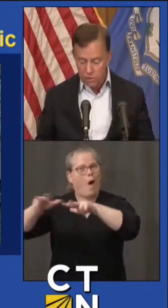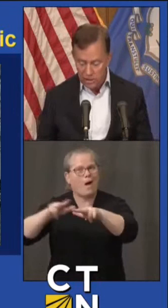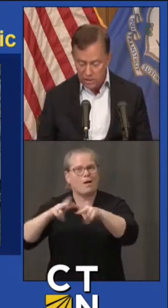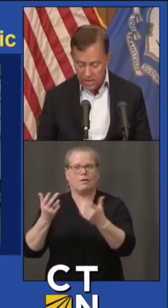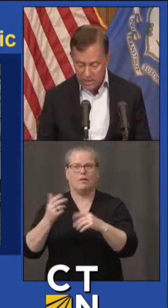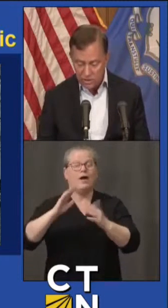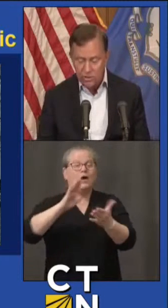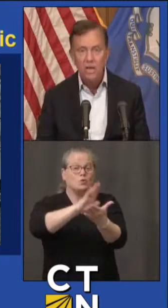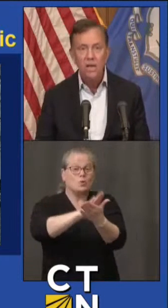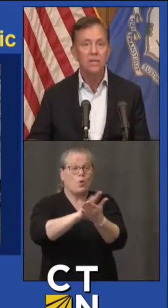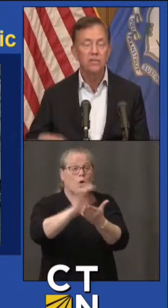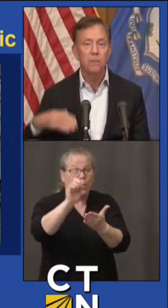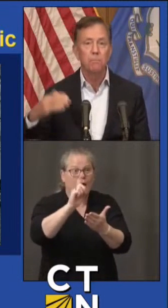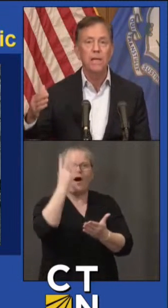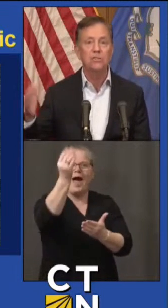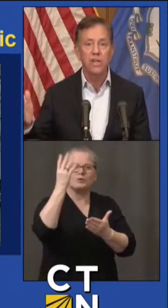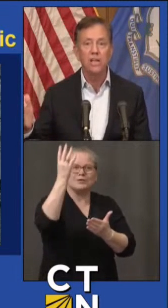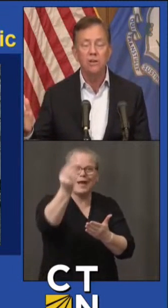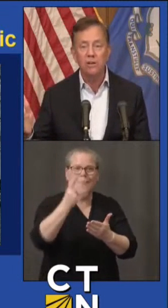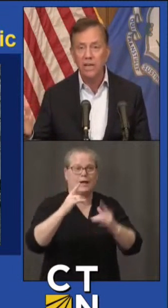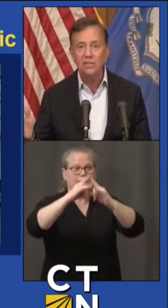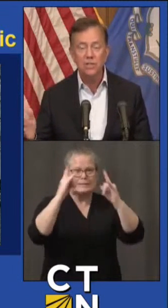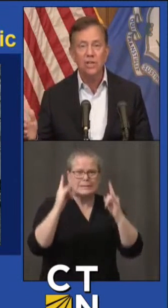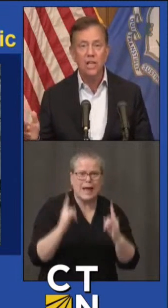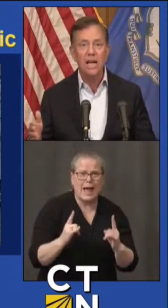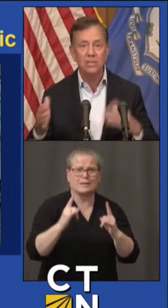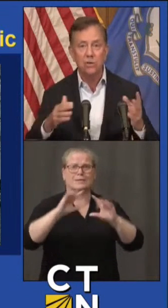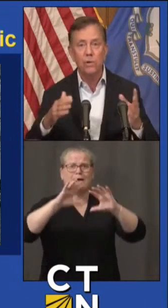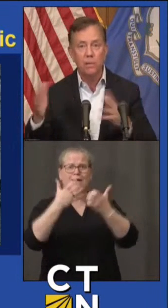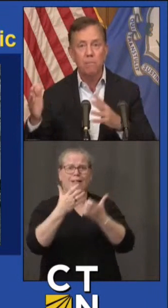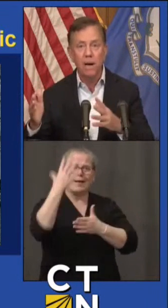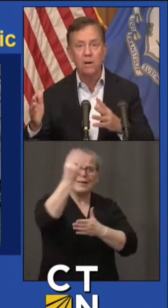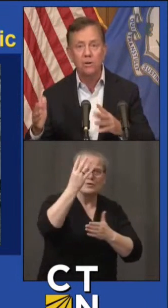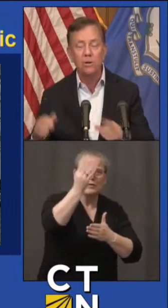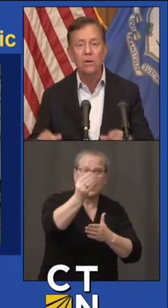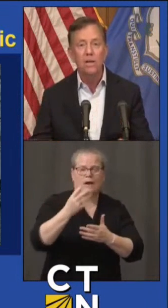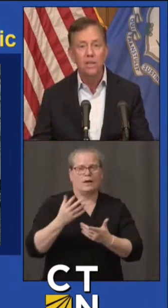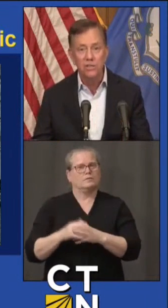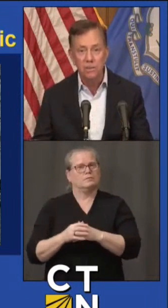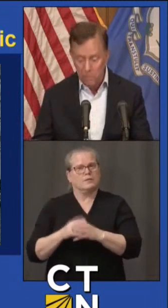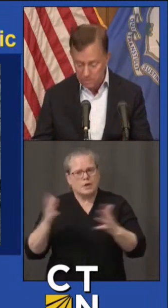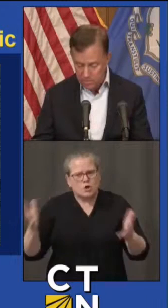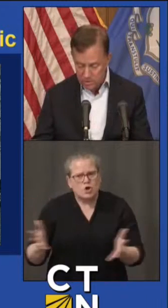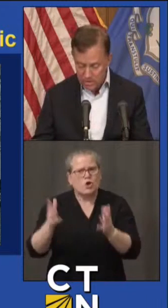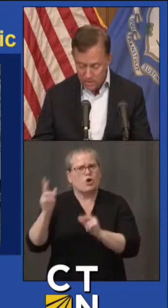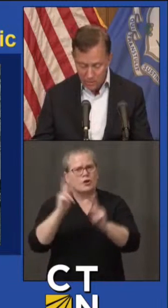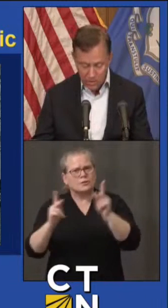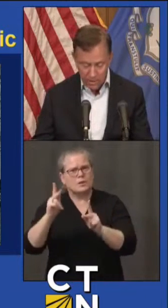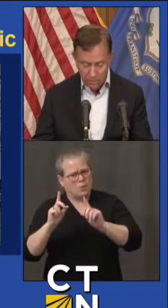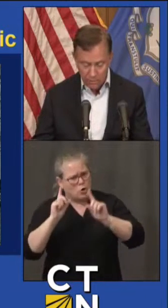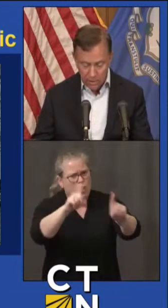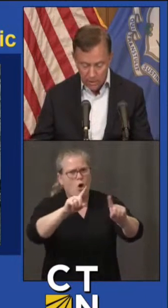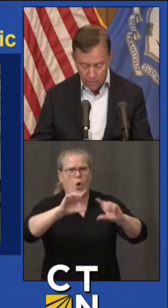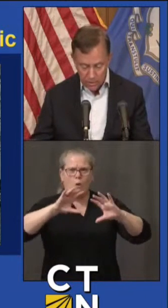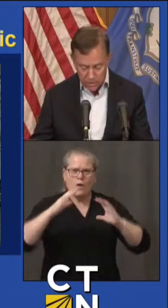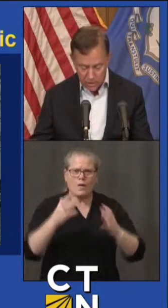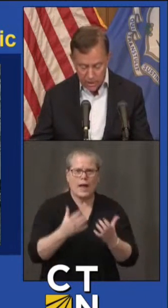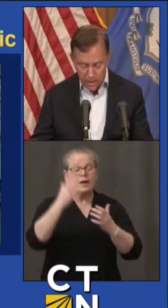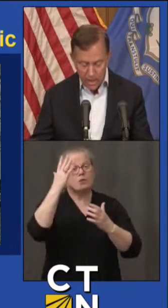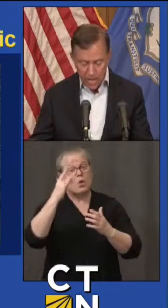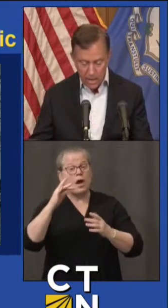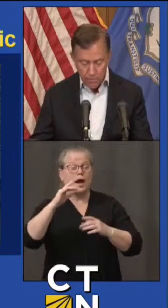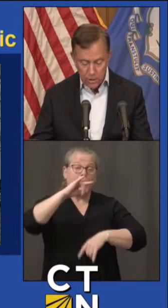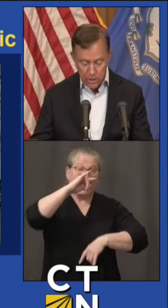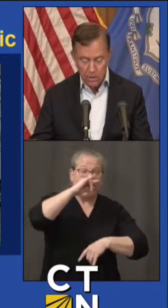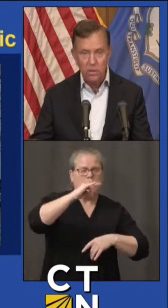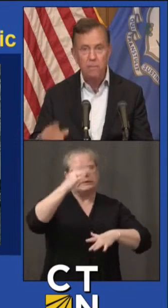using tents. They said, please send your kids to class so we can monitor the symptoms. I thought that was very interesting.